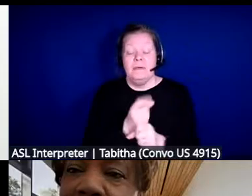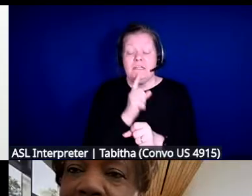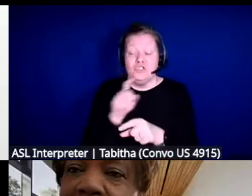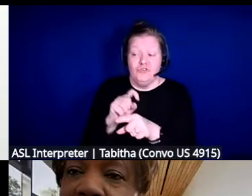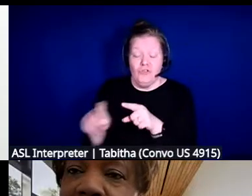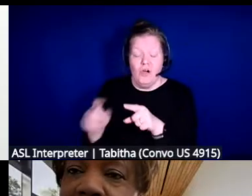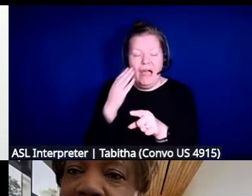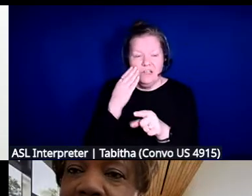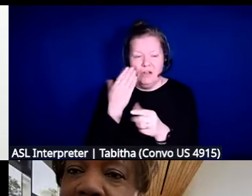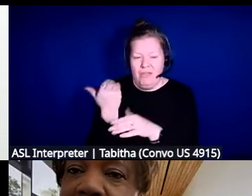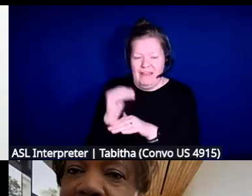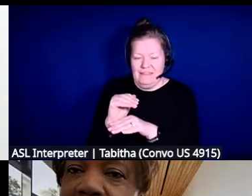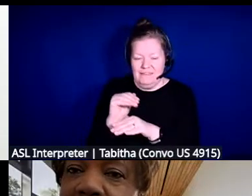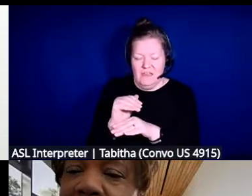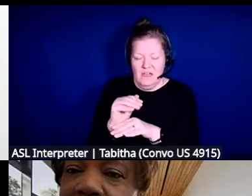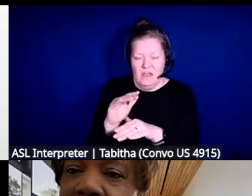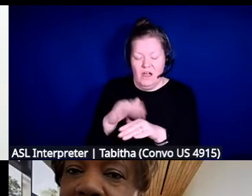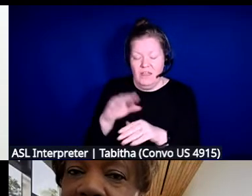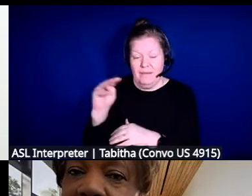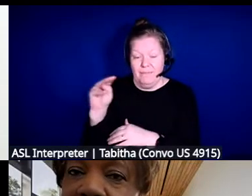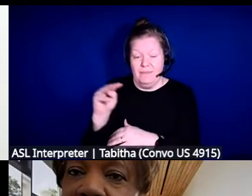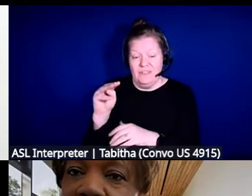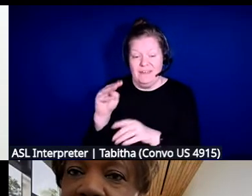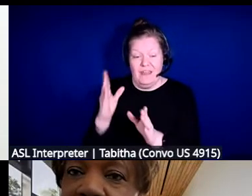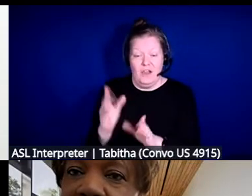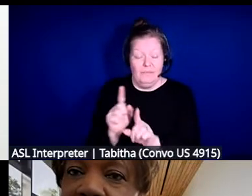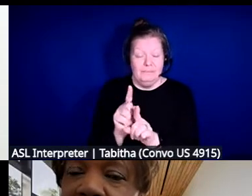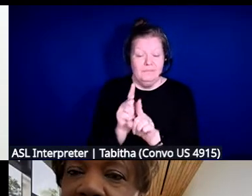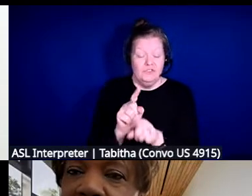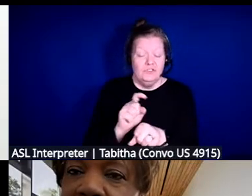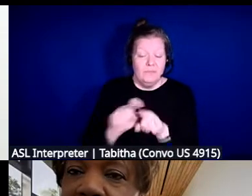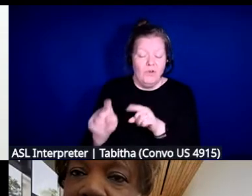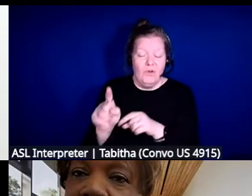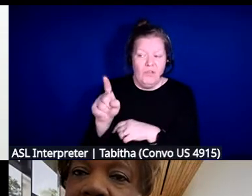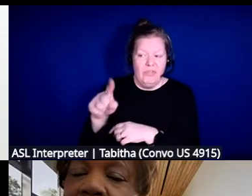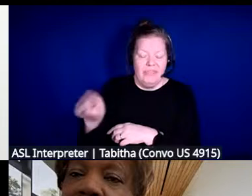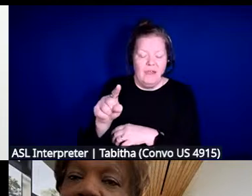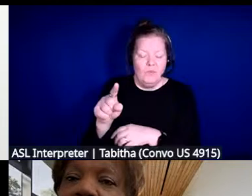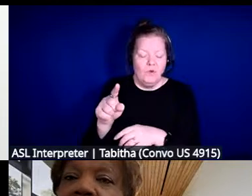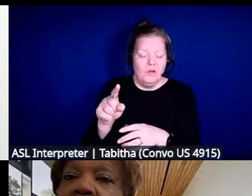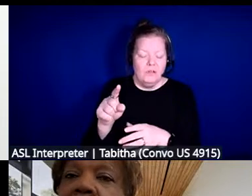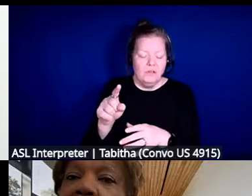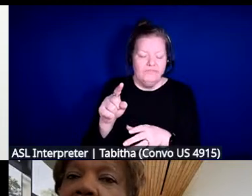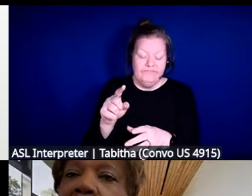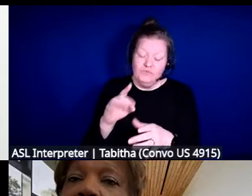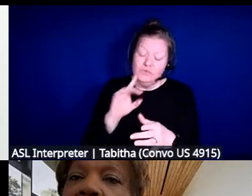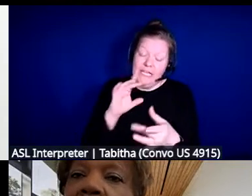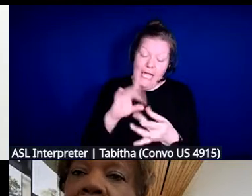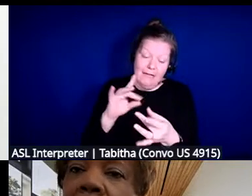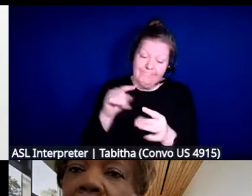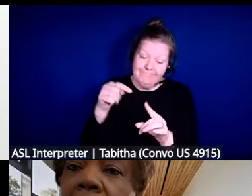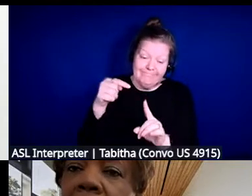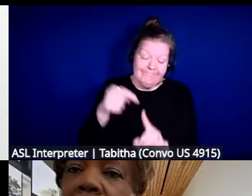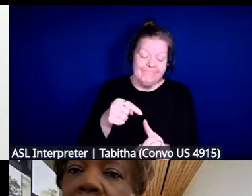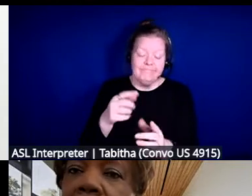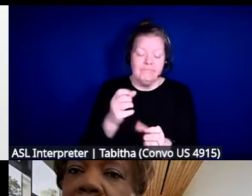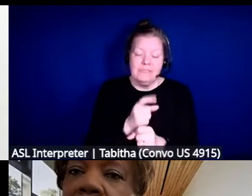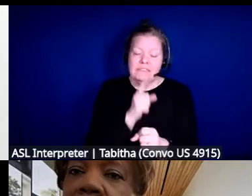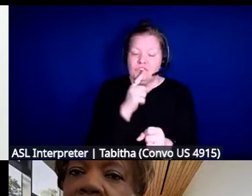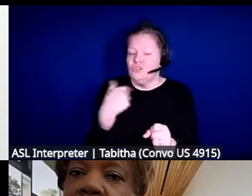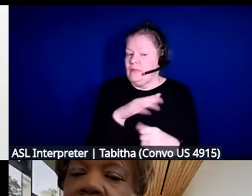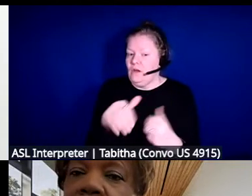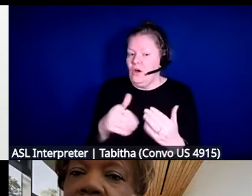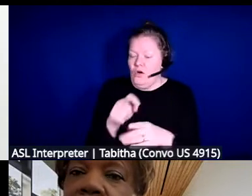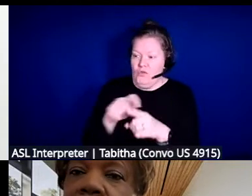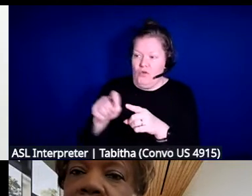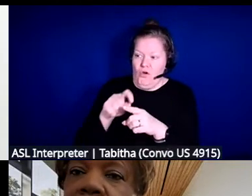I know last night on the Millionaire Mentorship call, they were making a point of making sure we all called